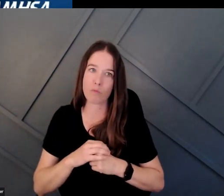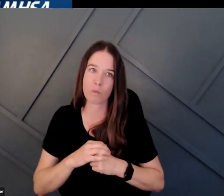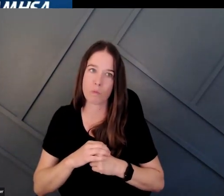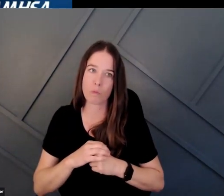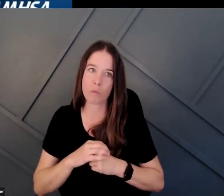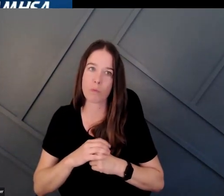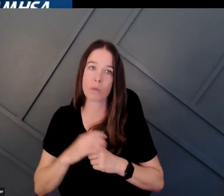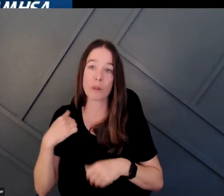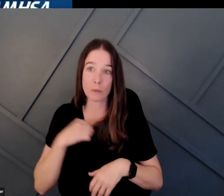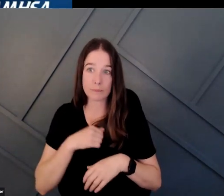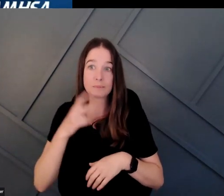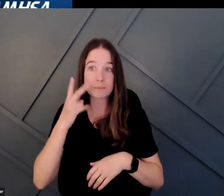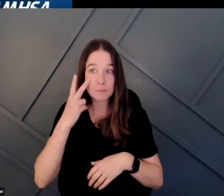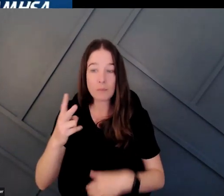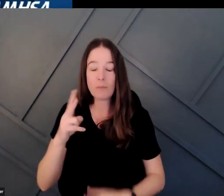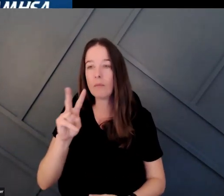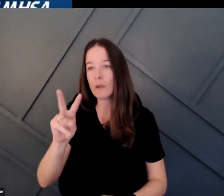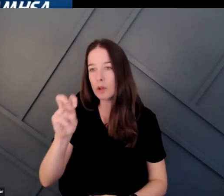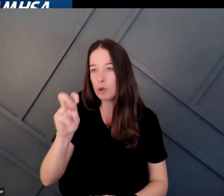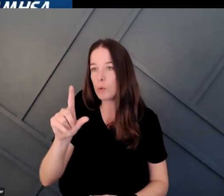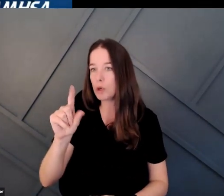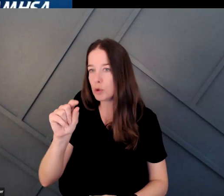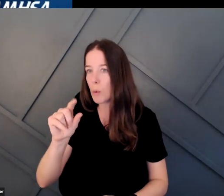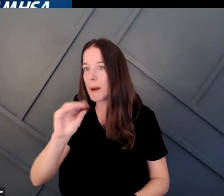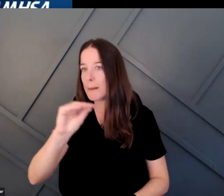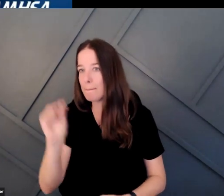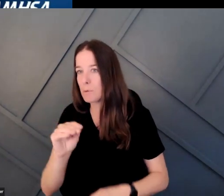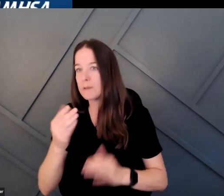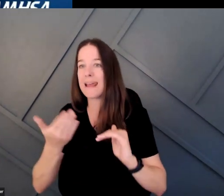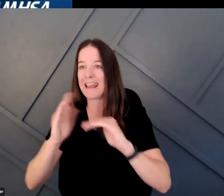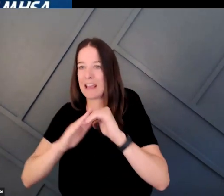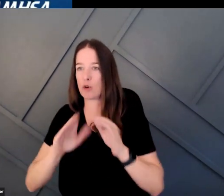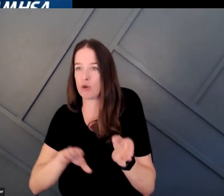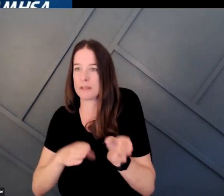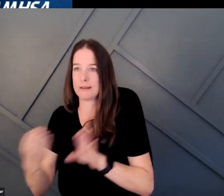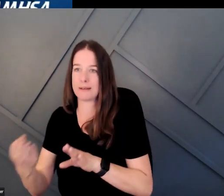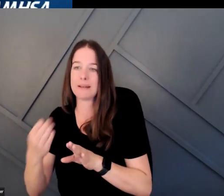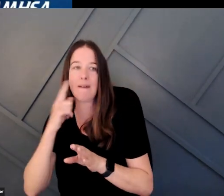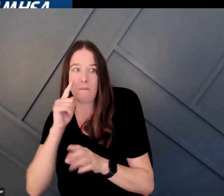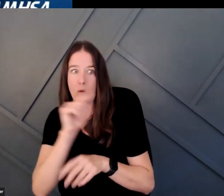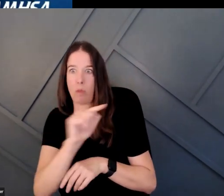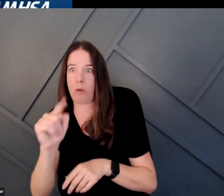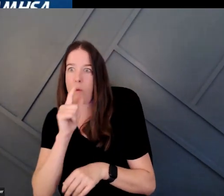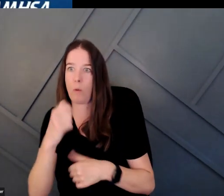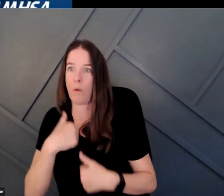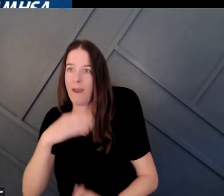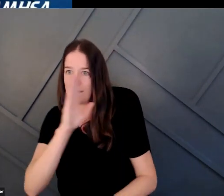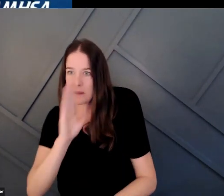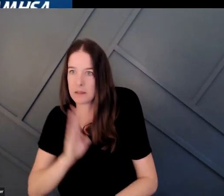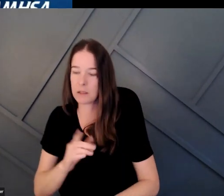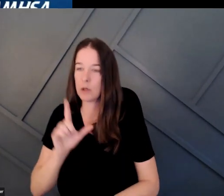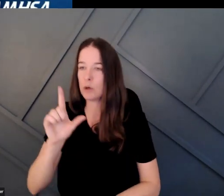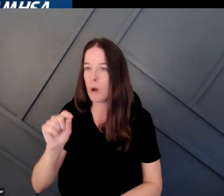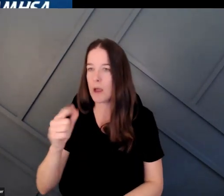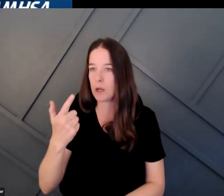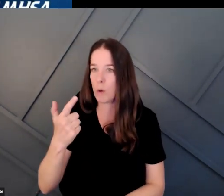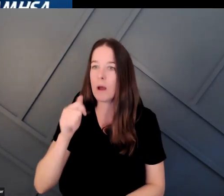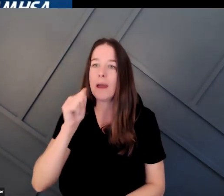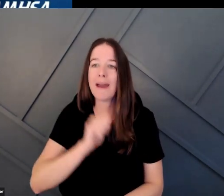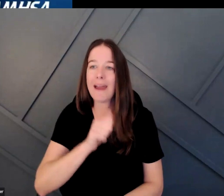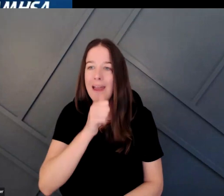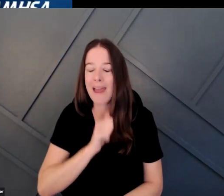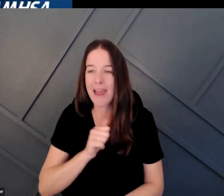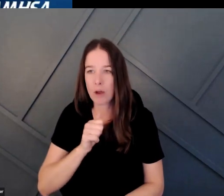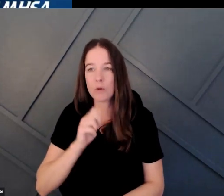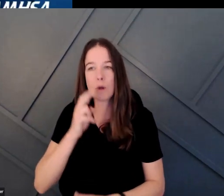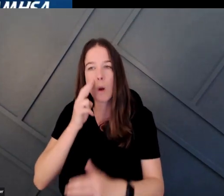for people if they had schizophrenia. And in 2021, Arizona estimated 42% of their heat-related